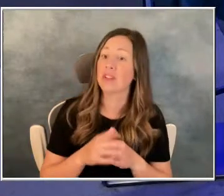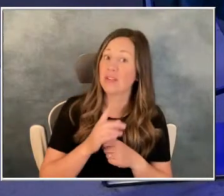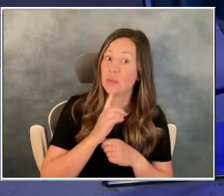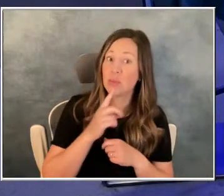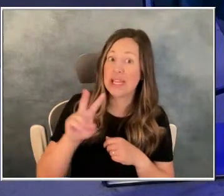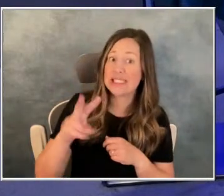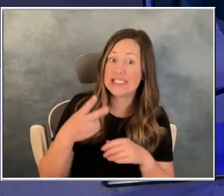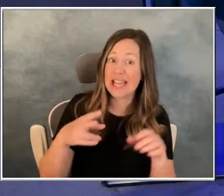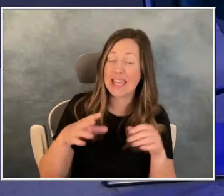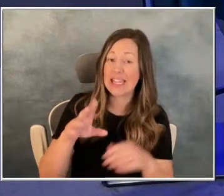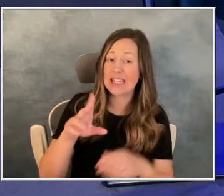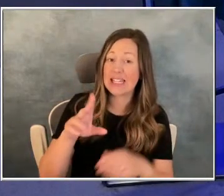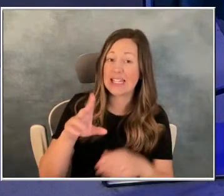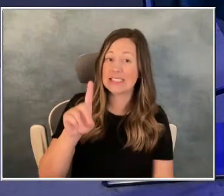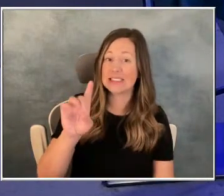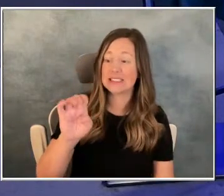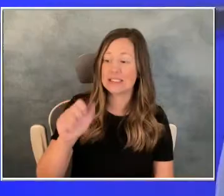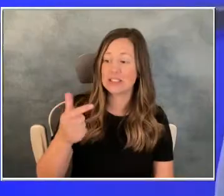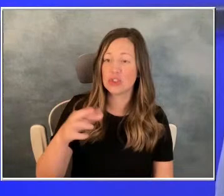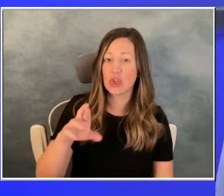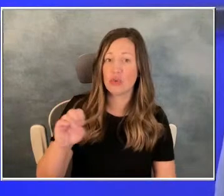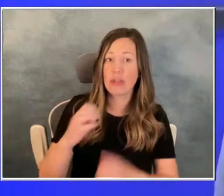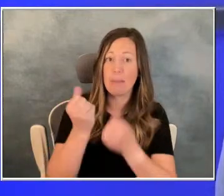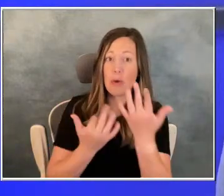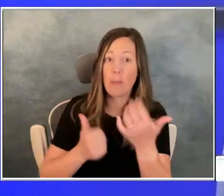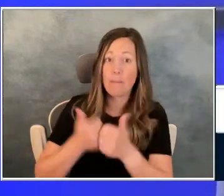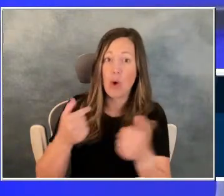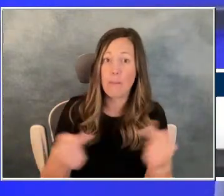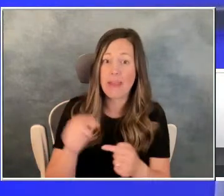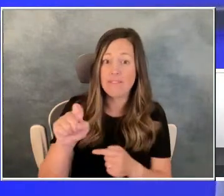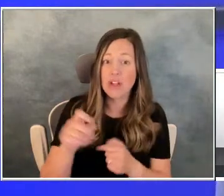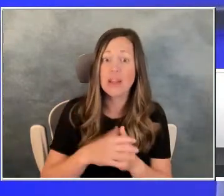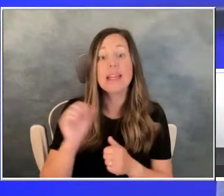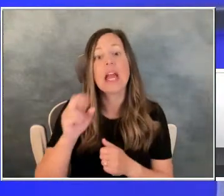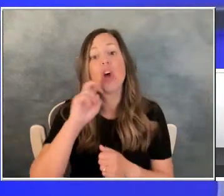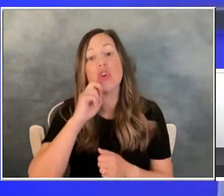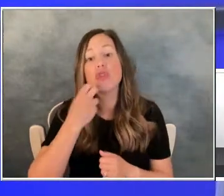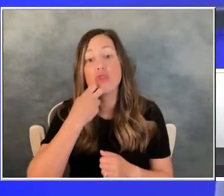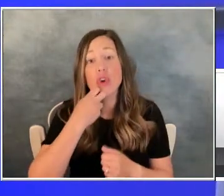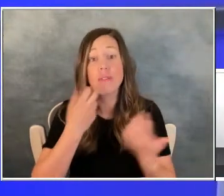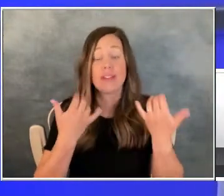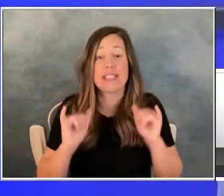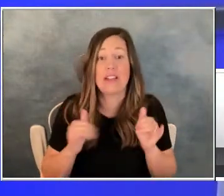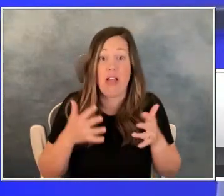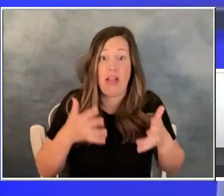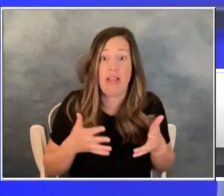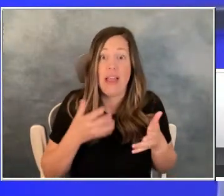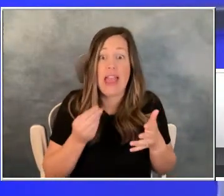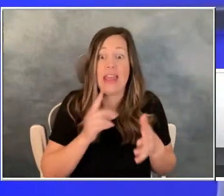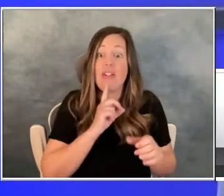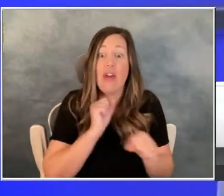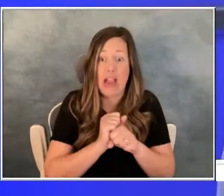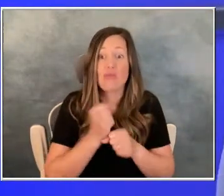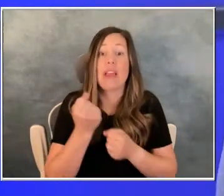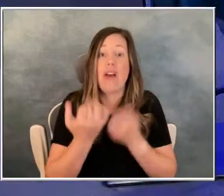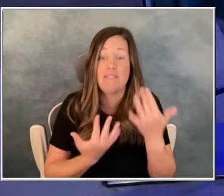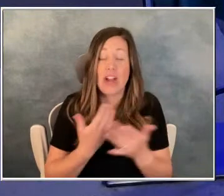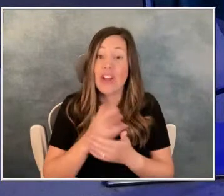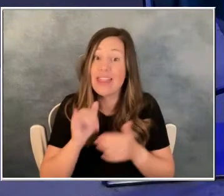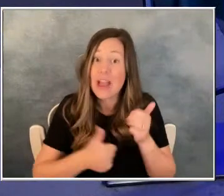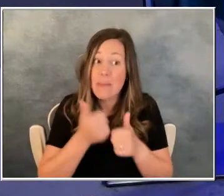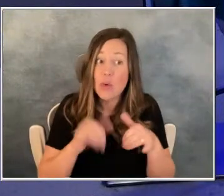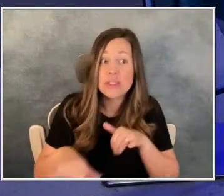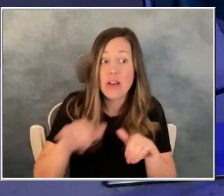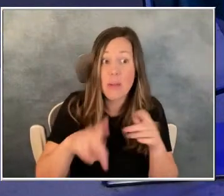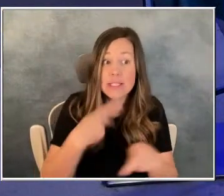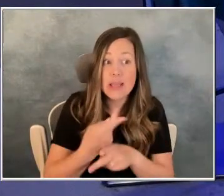painful? Yes. Why is that? Yeah, because the nerve endings are all intact and they are the ones on fire. And is that the most common kind of injury that